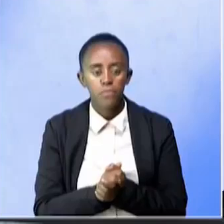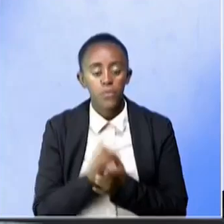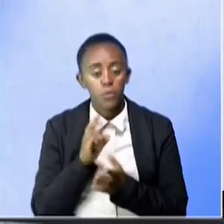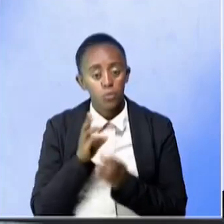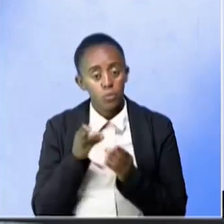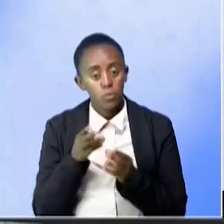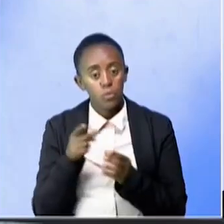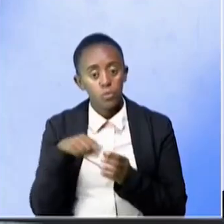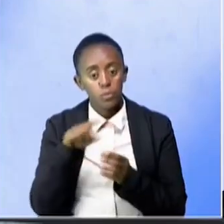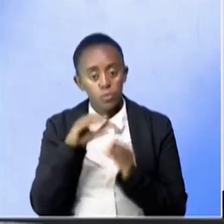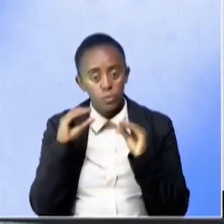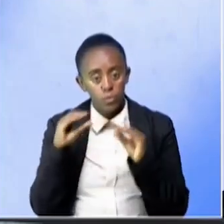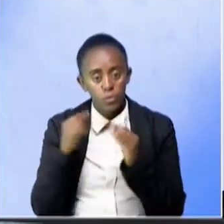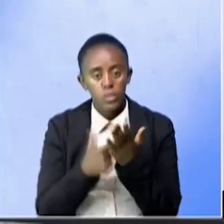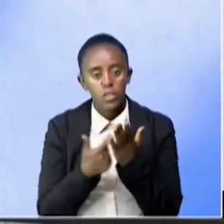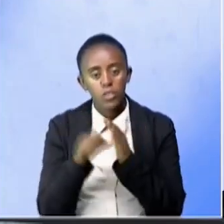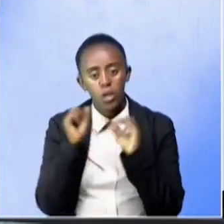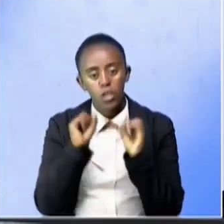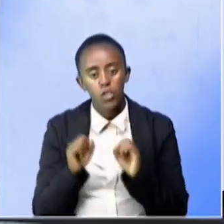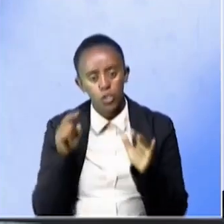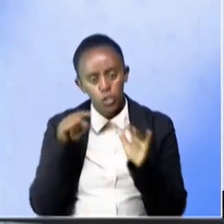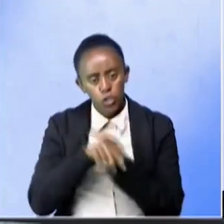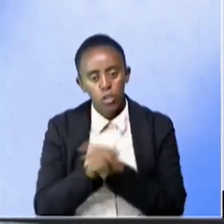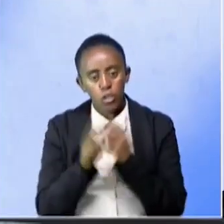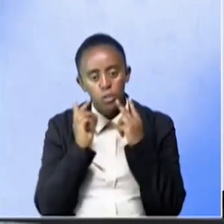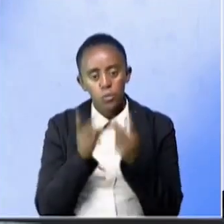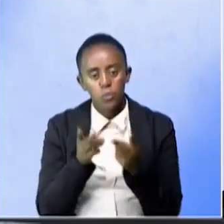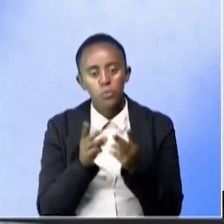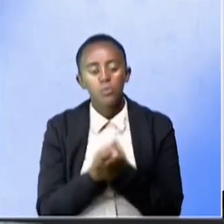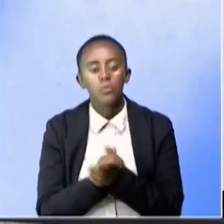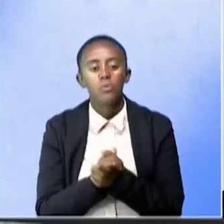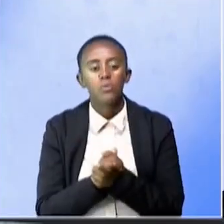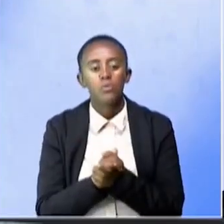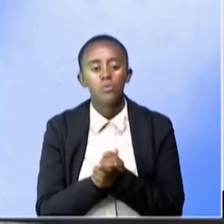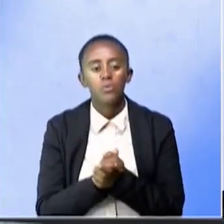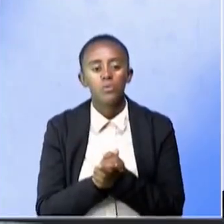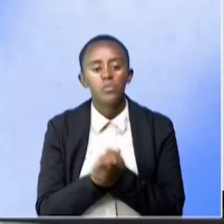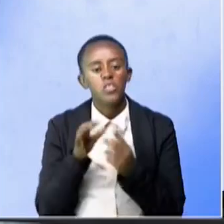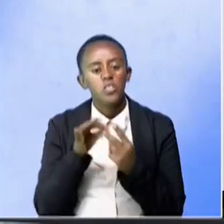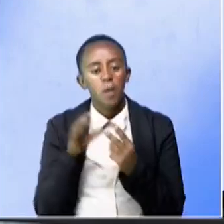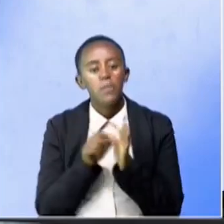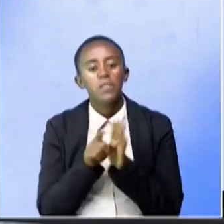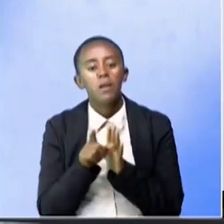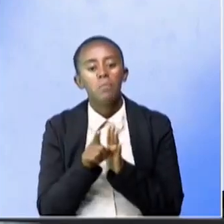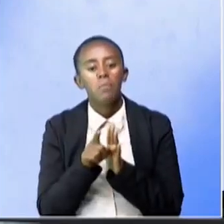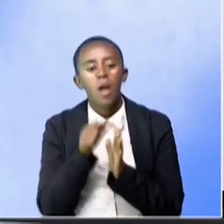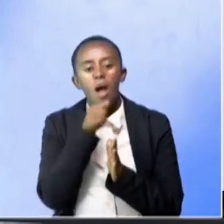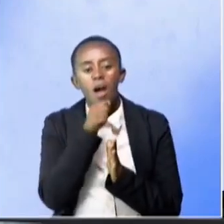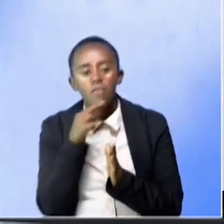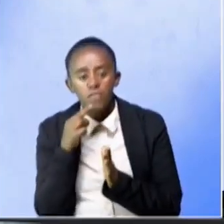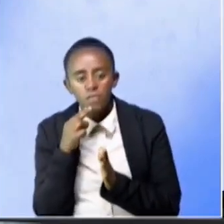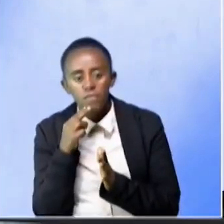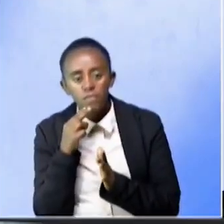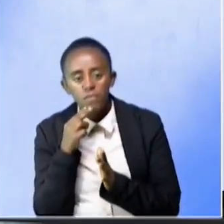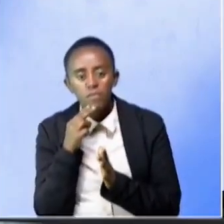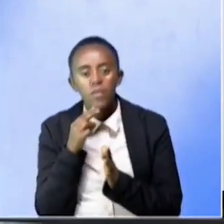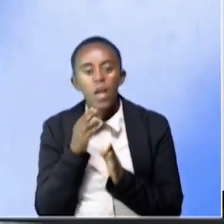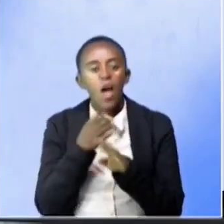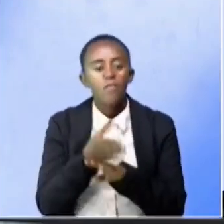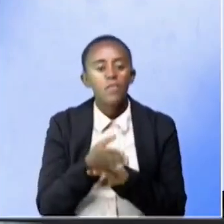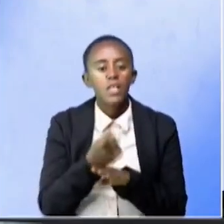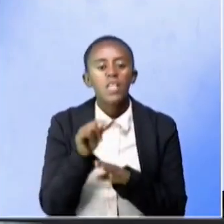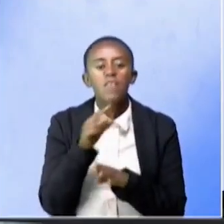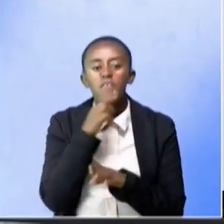this structure in detail. Very interesting. I would like to give you some sample example. What do I mean by that? Adverbs after the